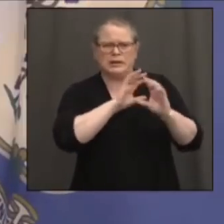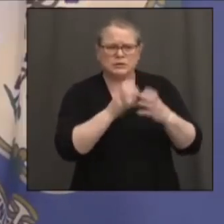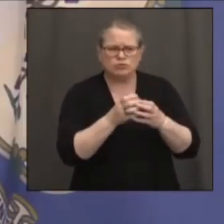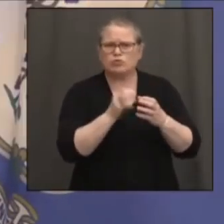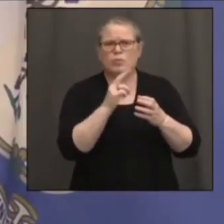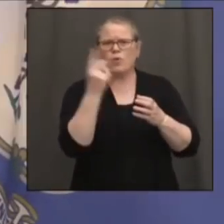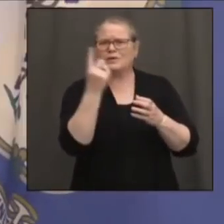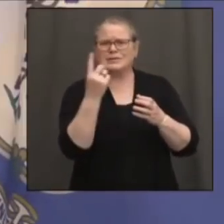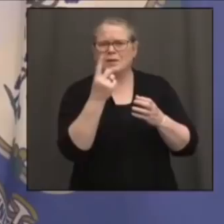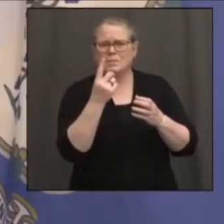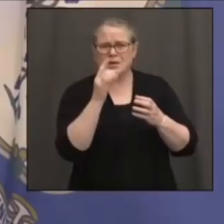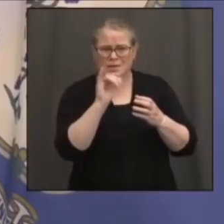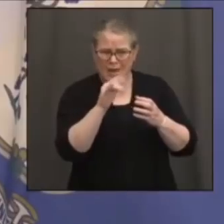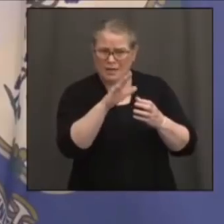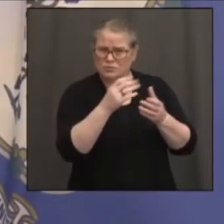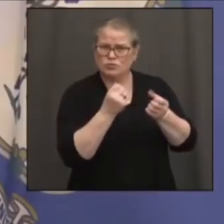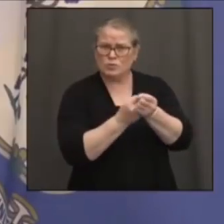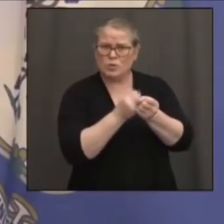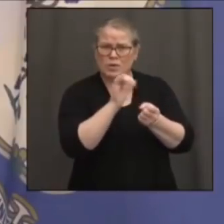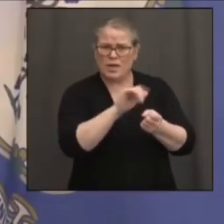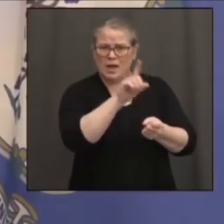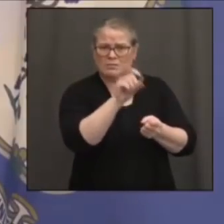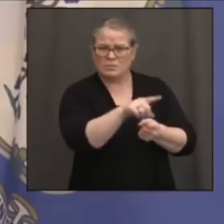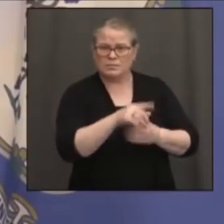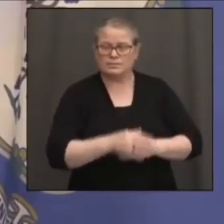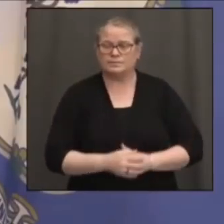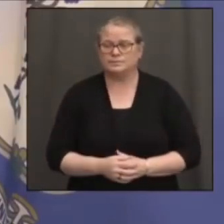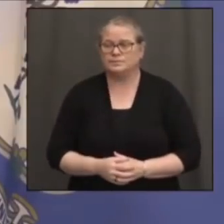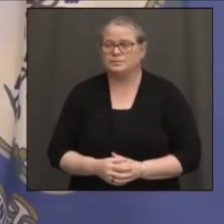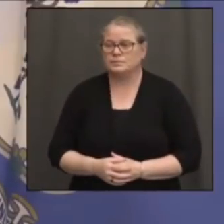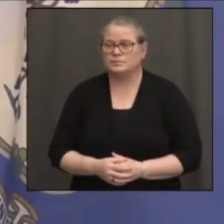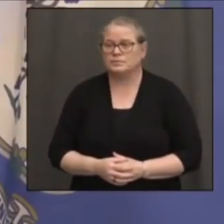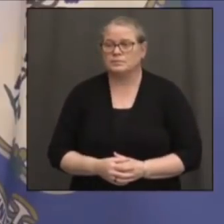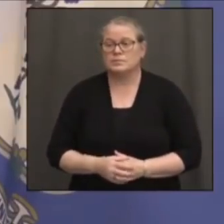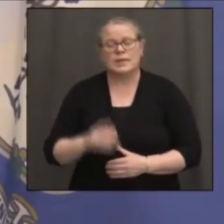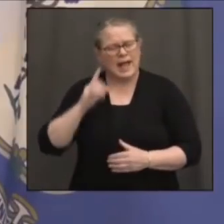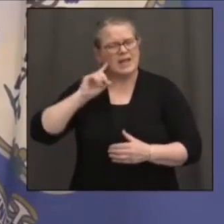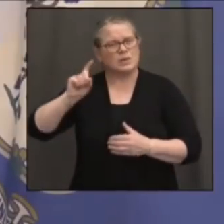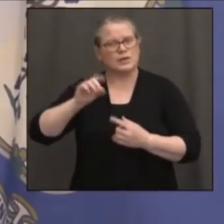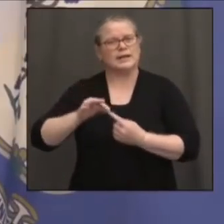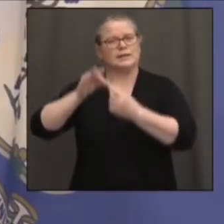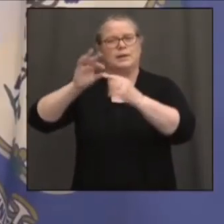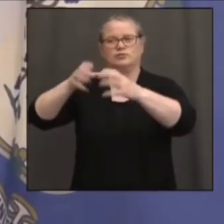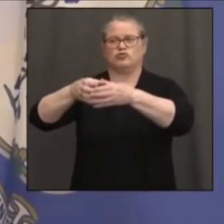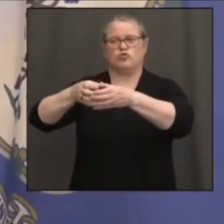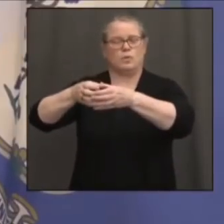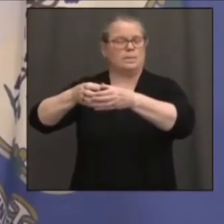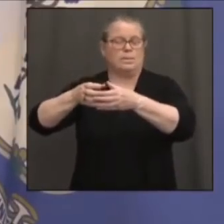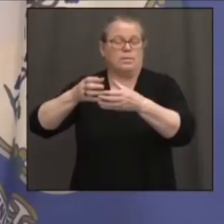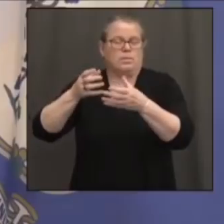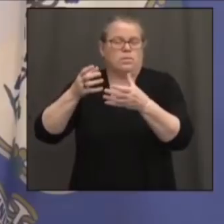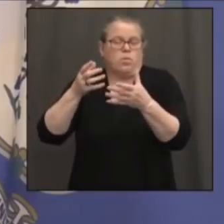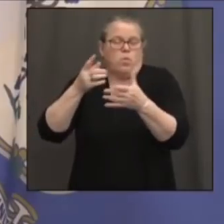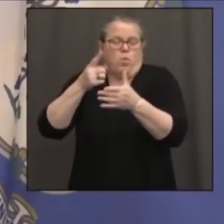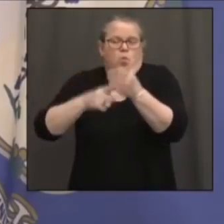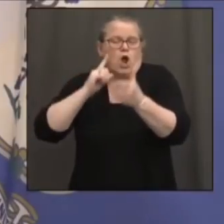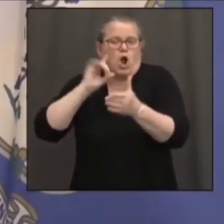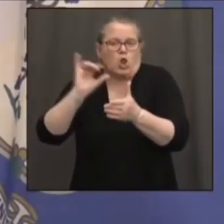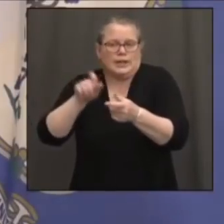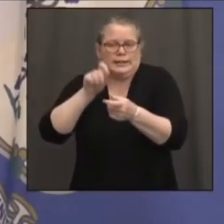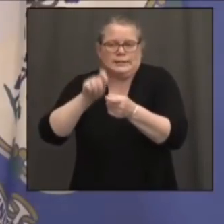special unit at the state police, I can't tell you. But it was a little less than a year ago that we had a lot of